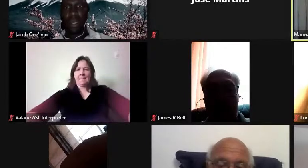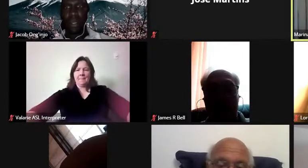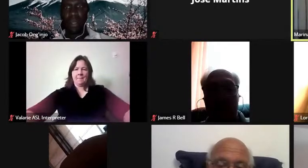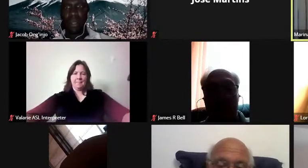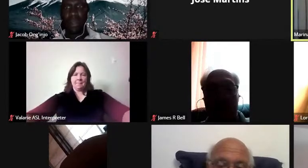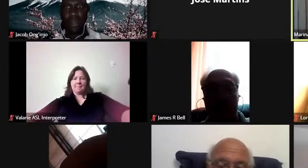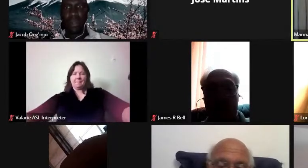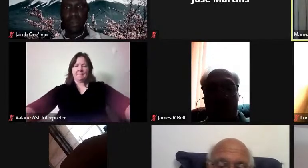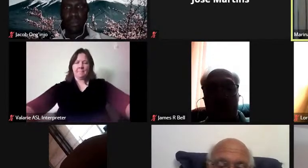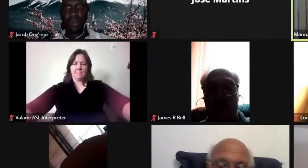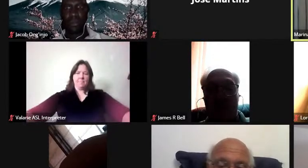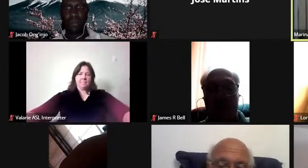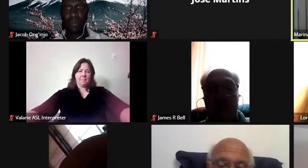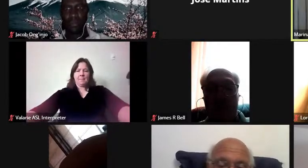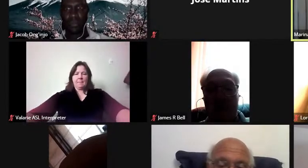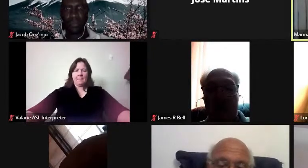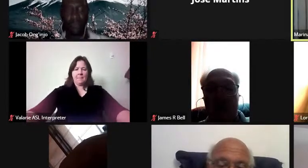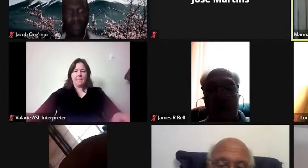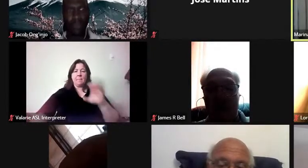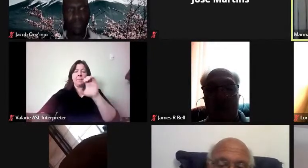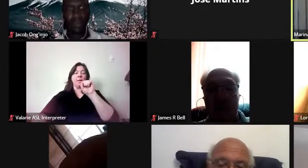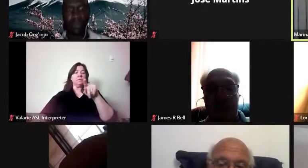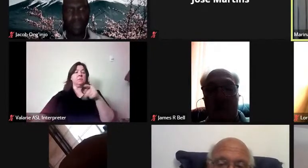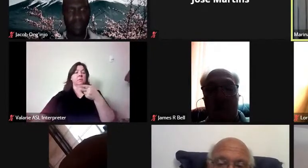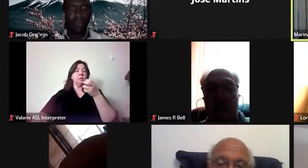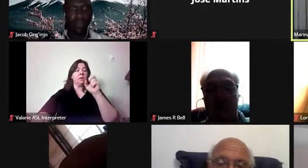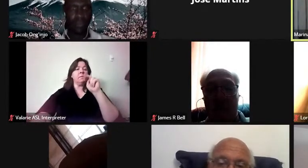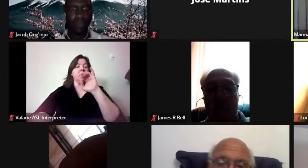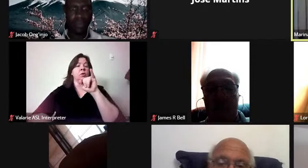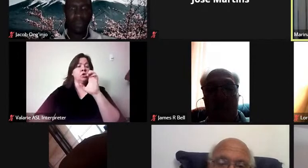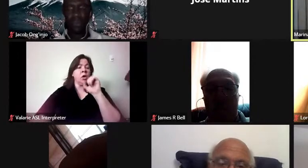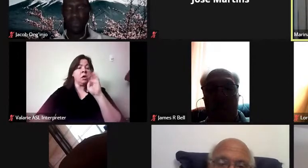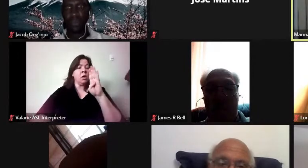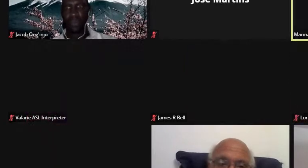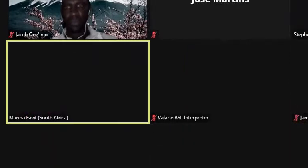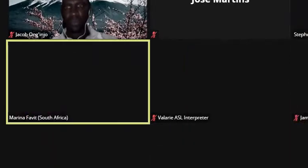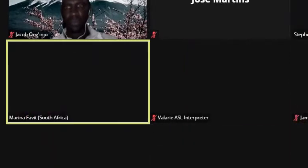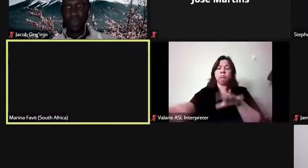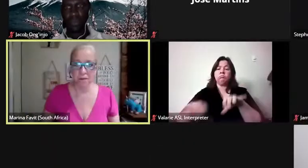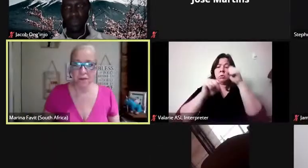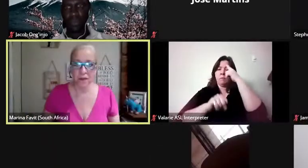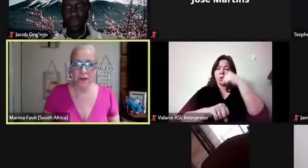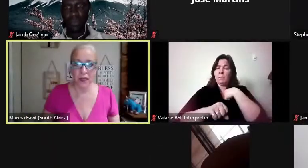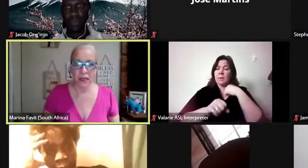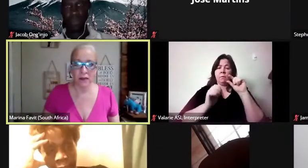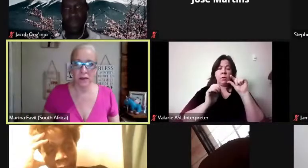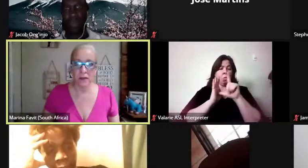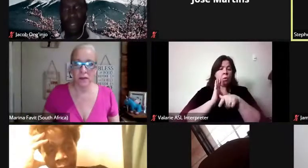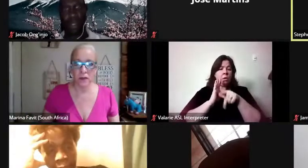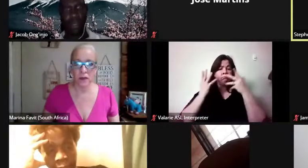Okay, Stephen or Jacob, do you want to take it over from me for a bit?